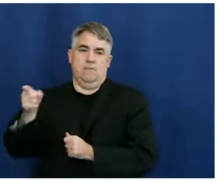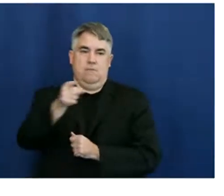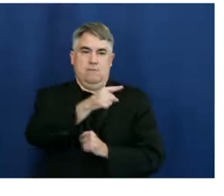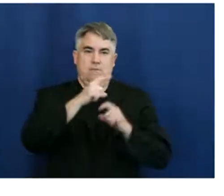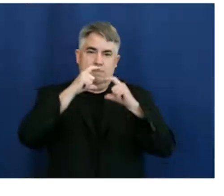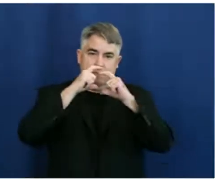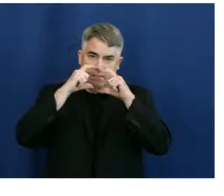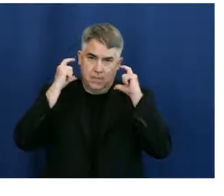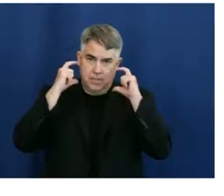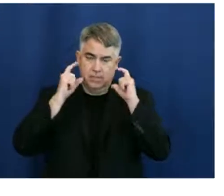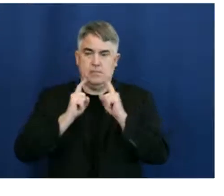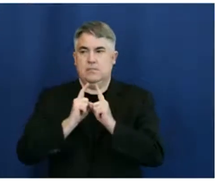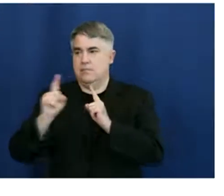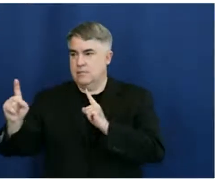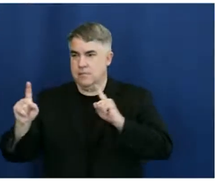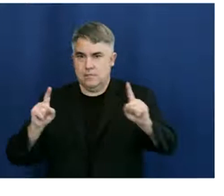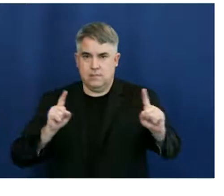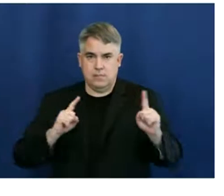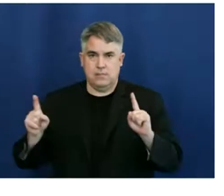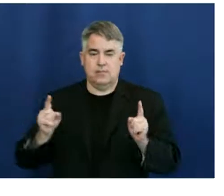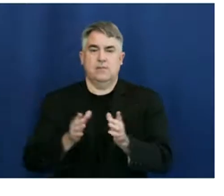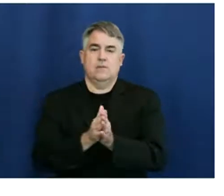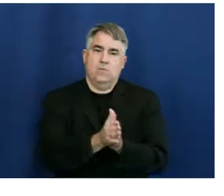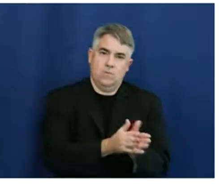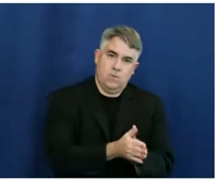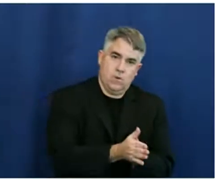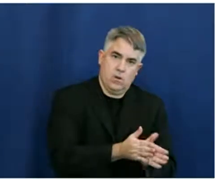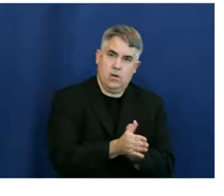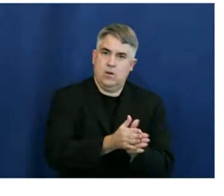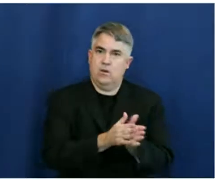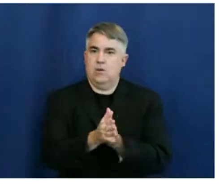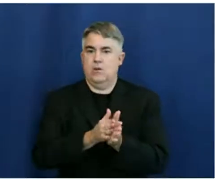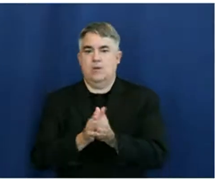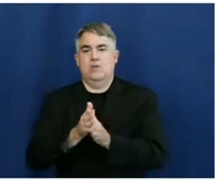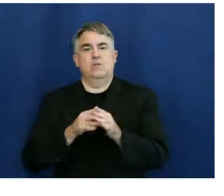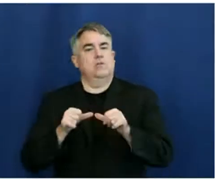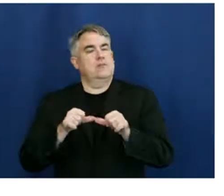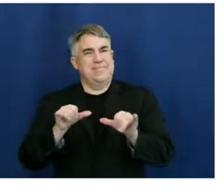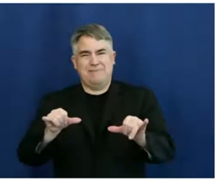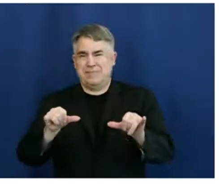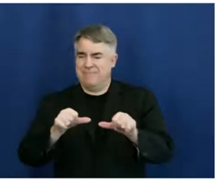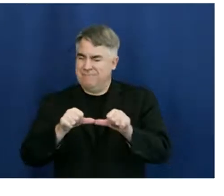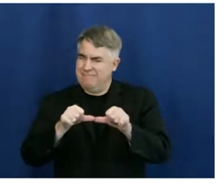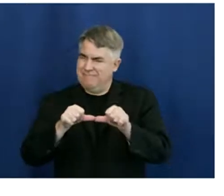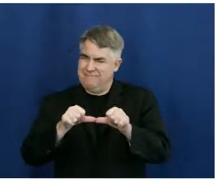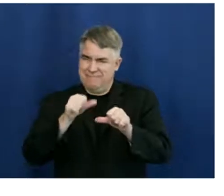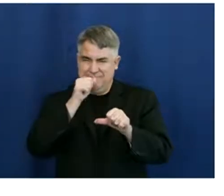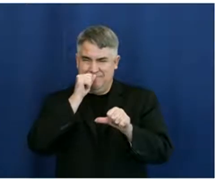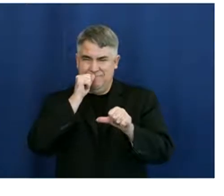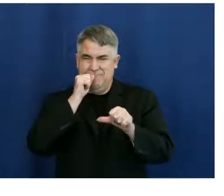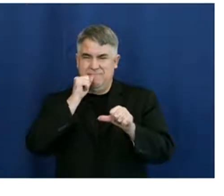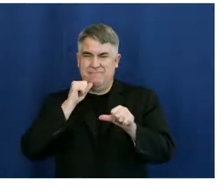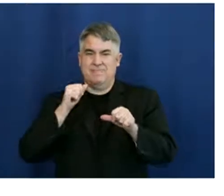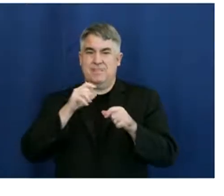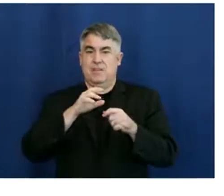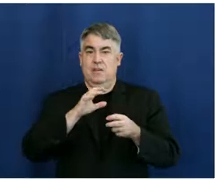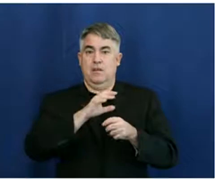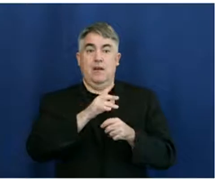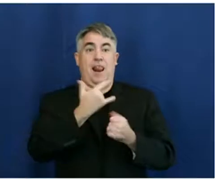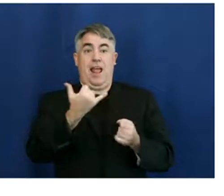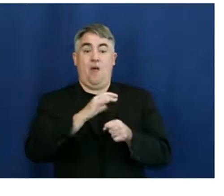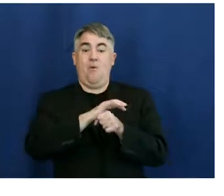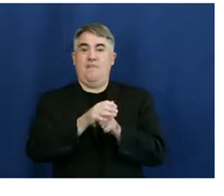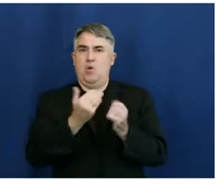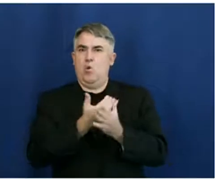counts going down. And with the presence of new, more contagious strains, we don't want folks to relax their posture around taking action to slow the